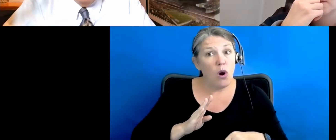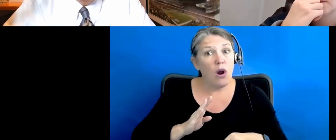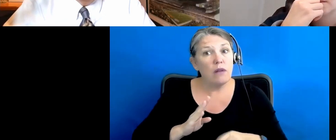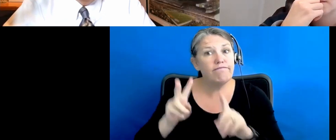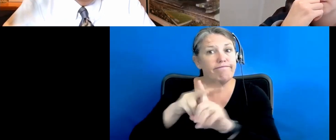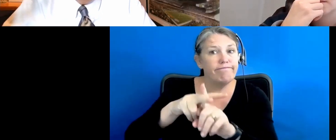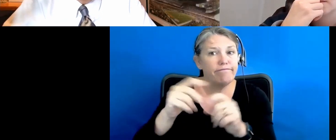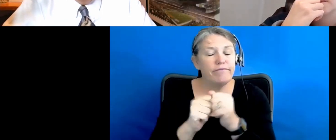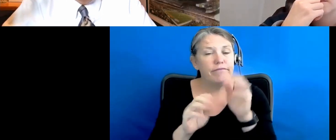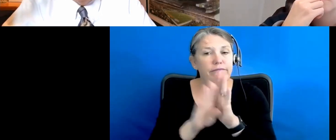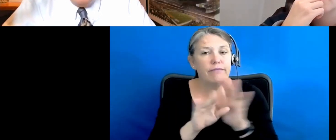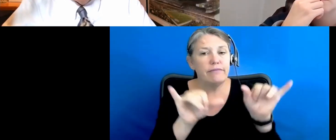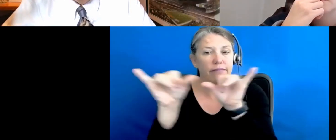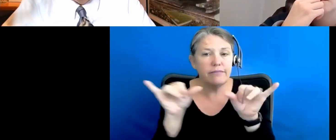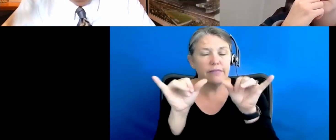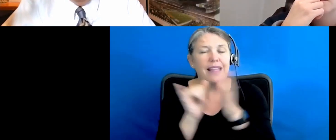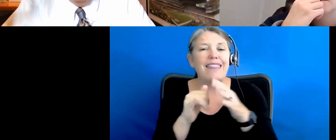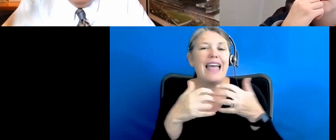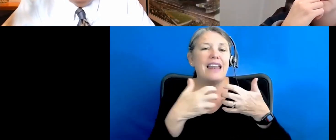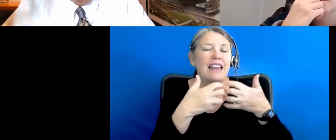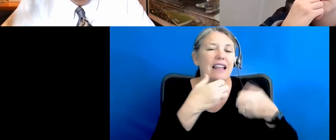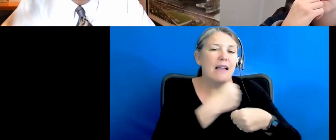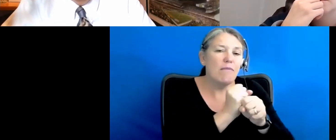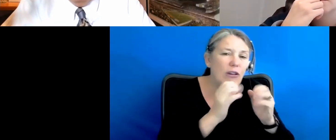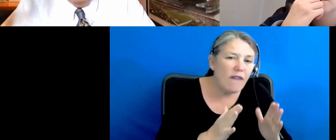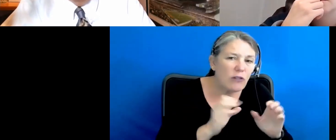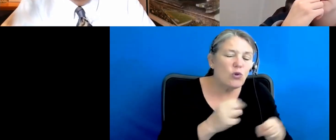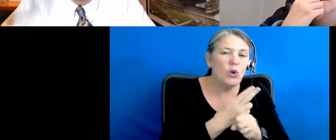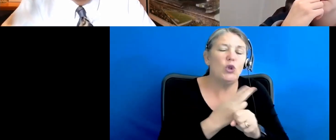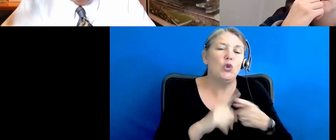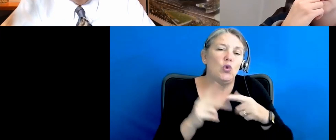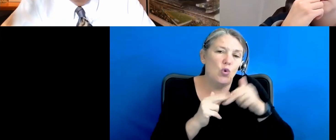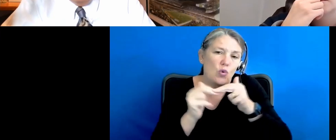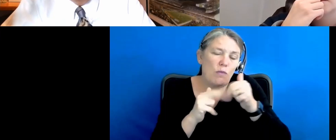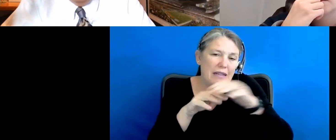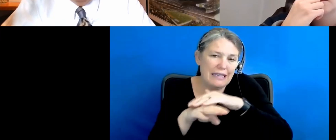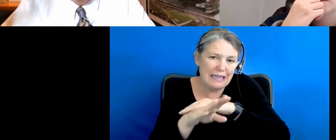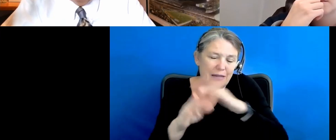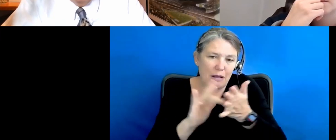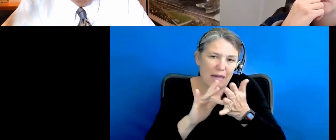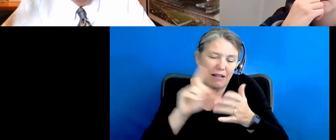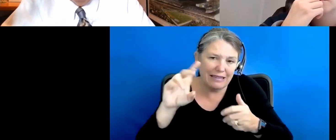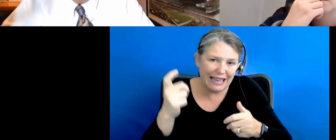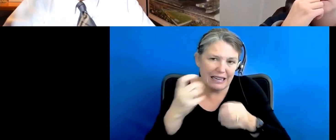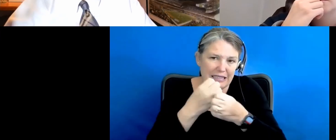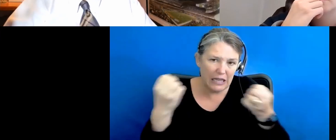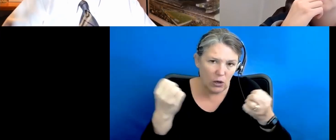developing standards that manufacturers then could use to build accessible medical diagnostic